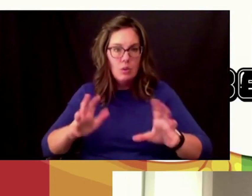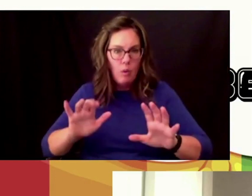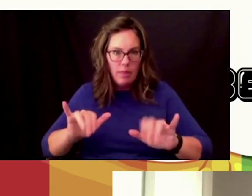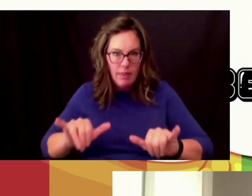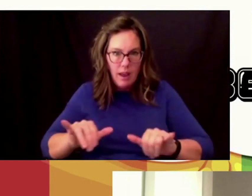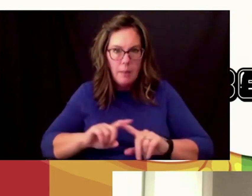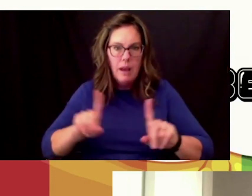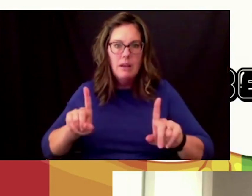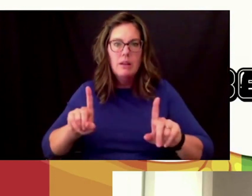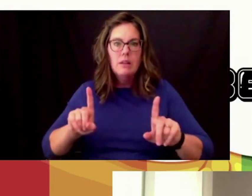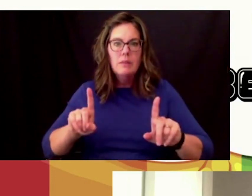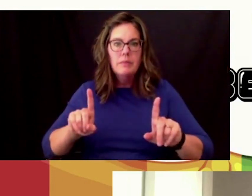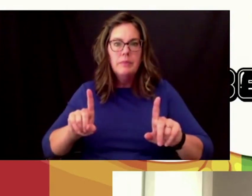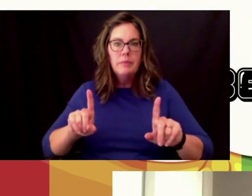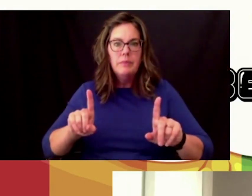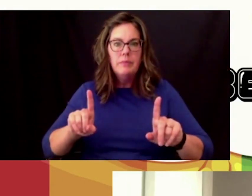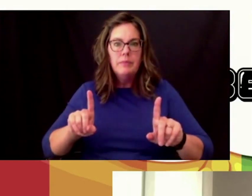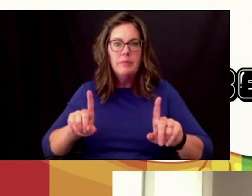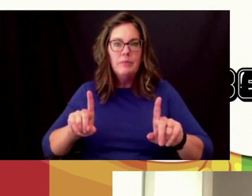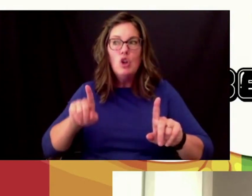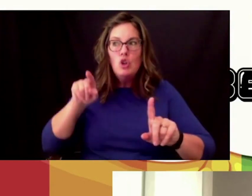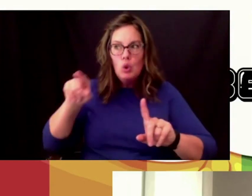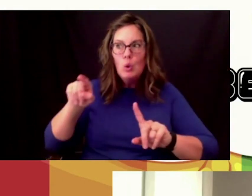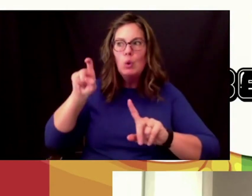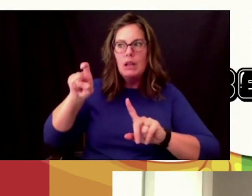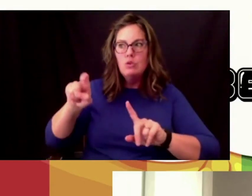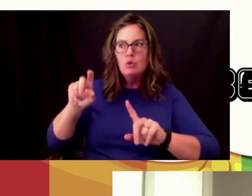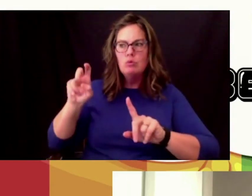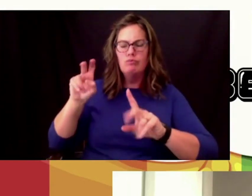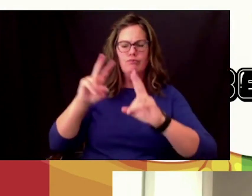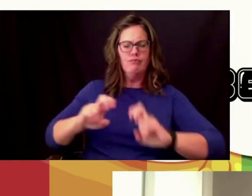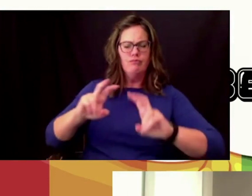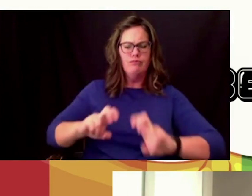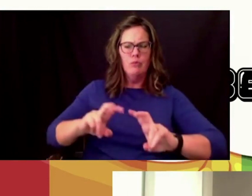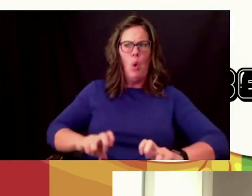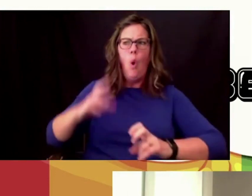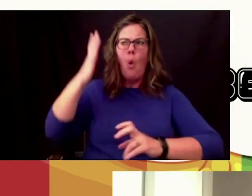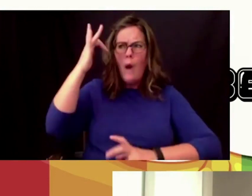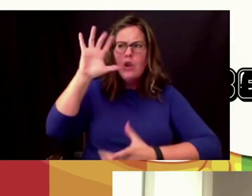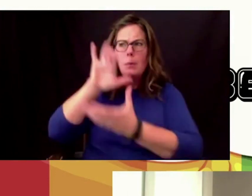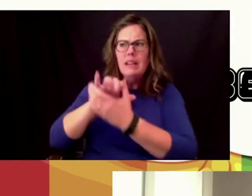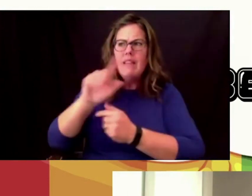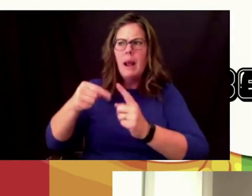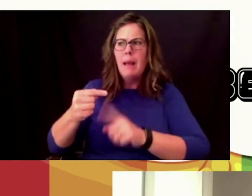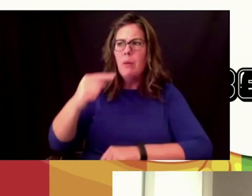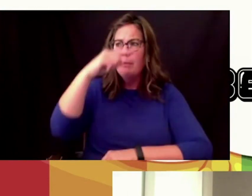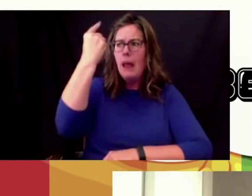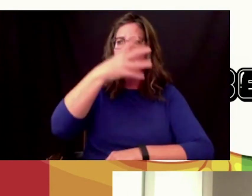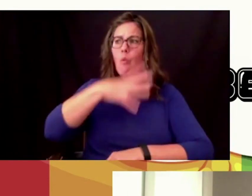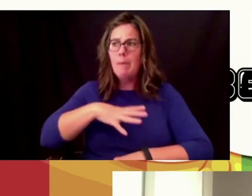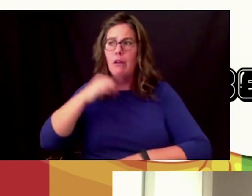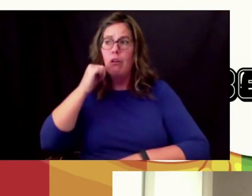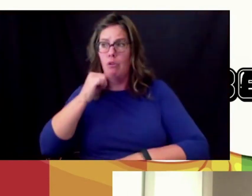should probably, like, you know, look into why it is that you believe that about Black women and girls, rather than, you